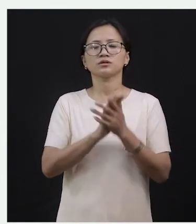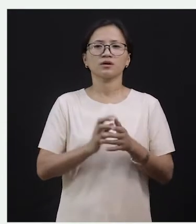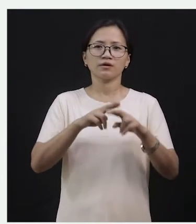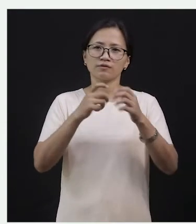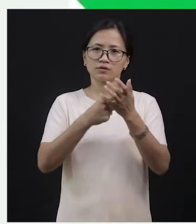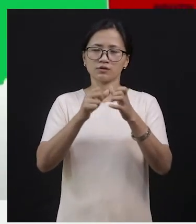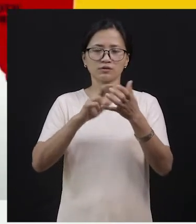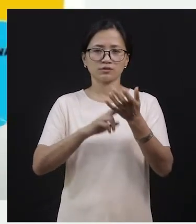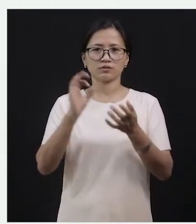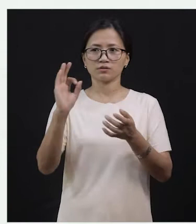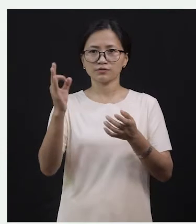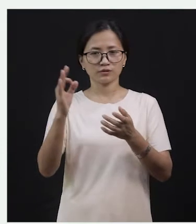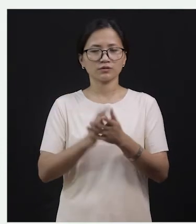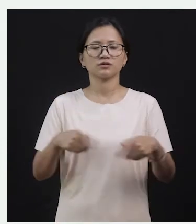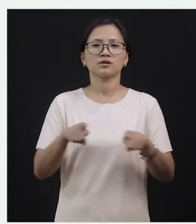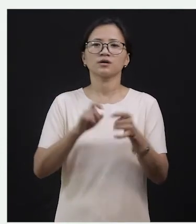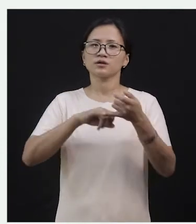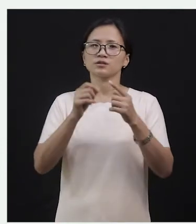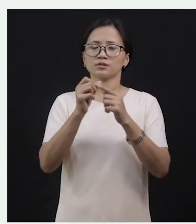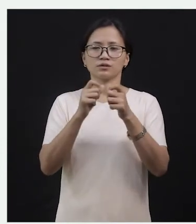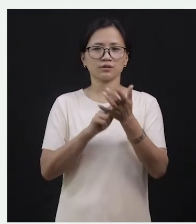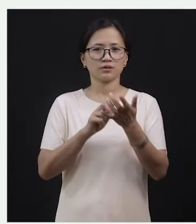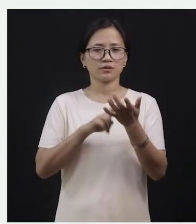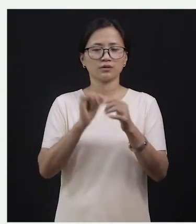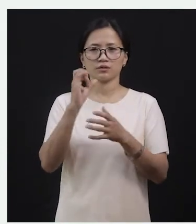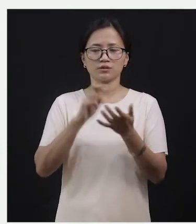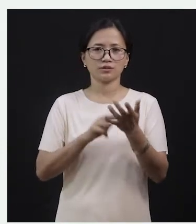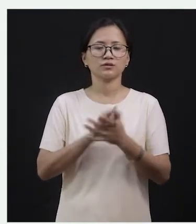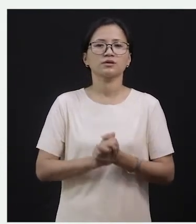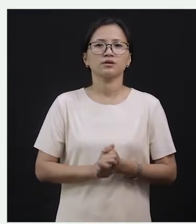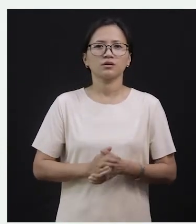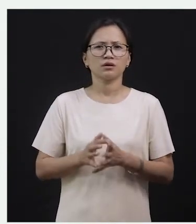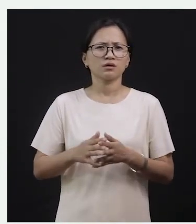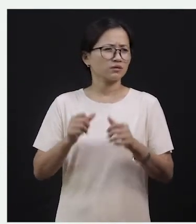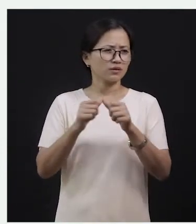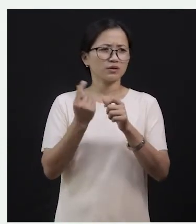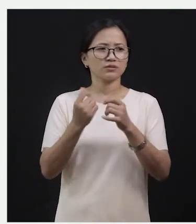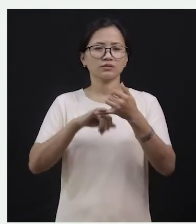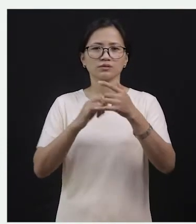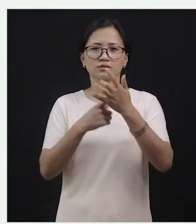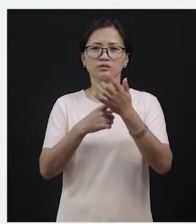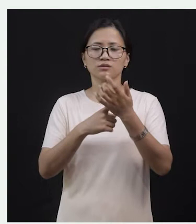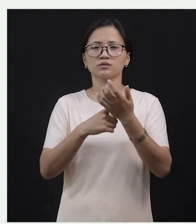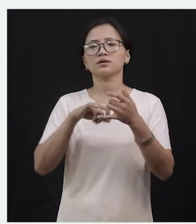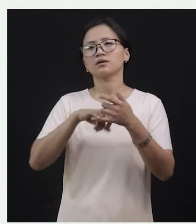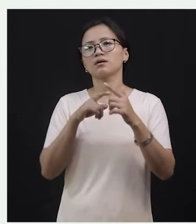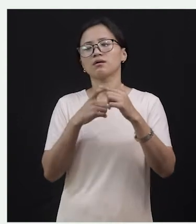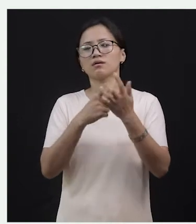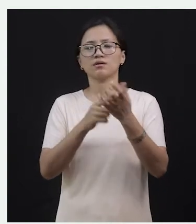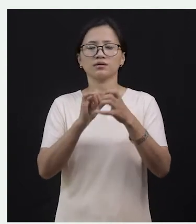Spain. Number 7, Australia. Australia is also known as an